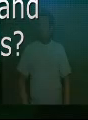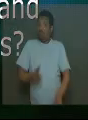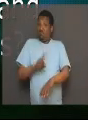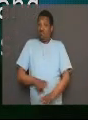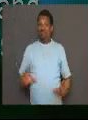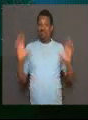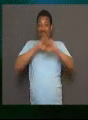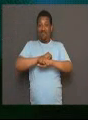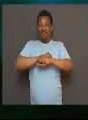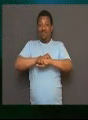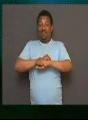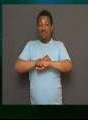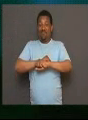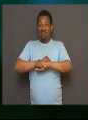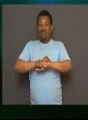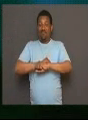Time's up.